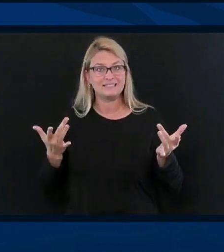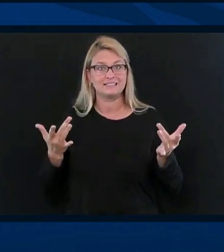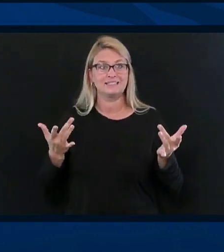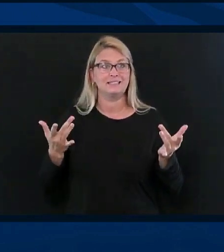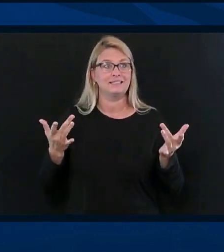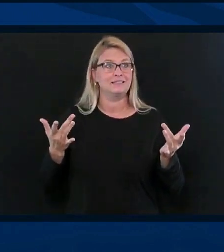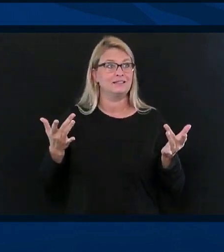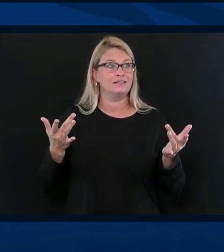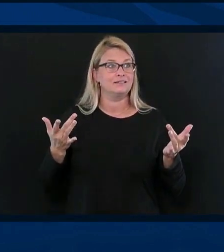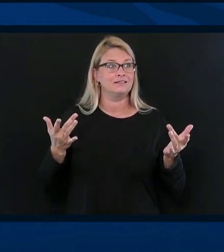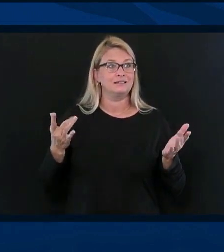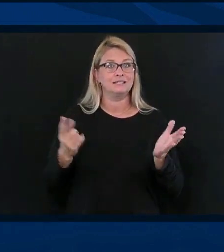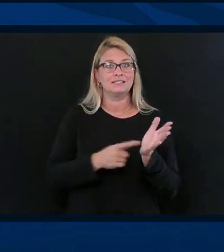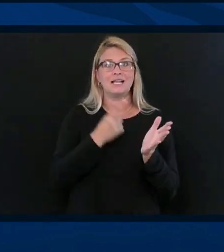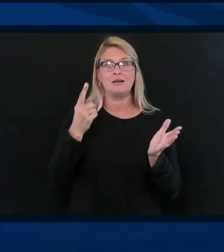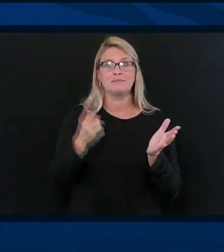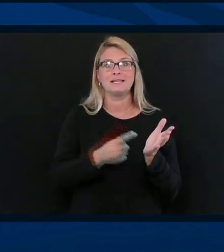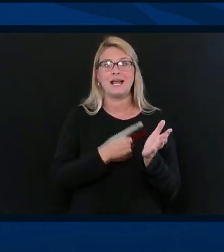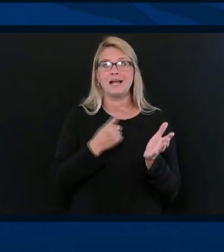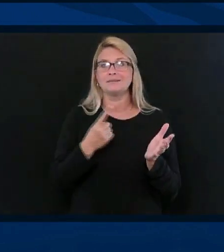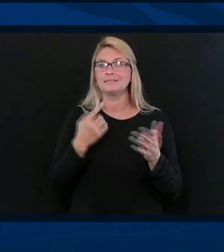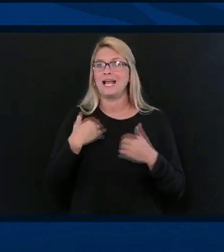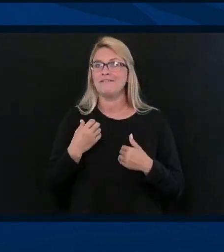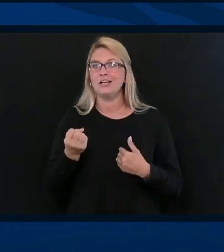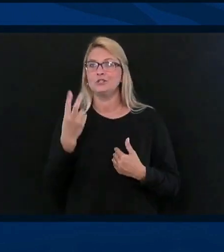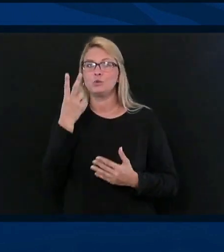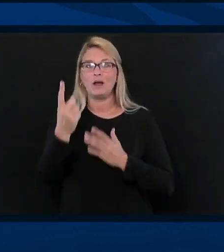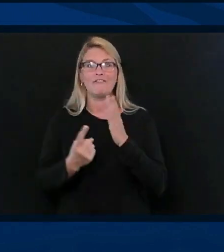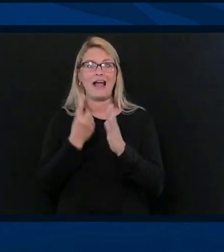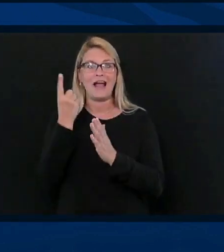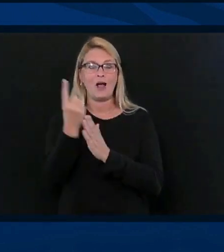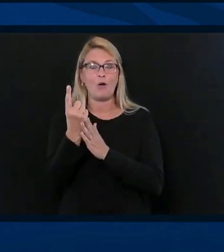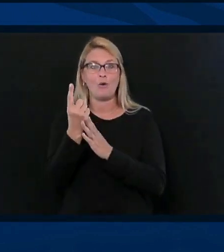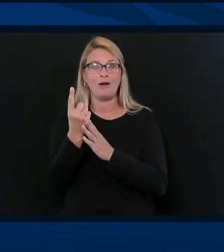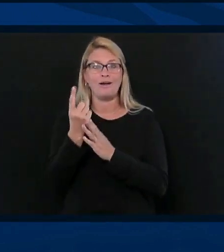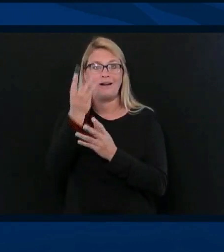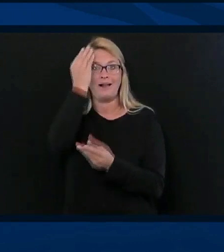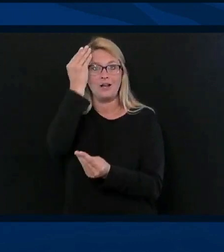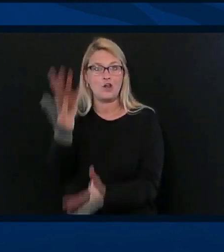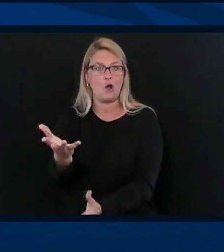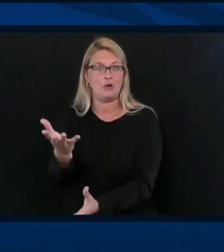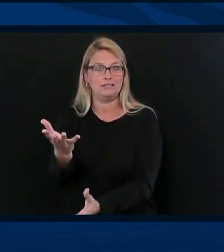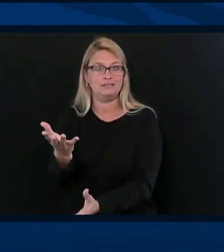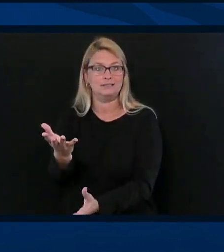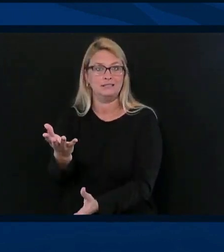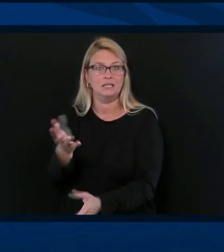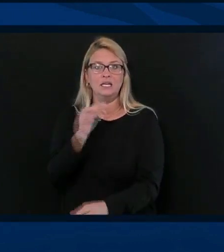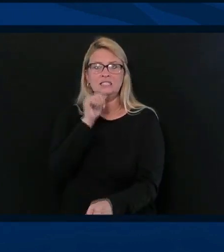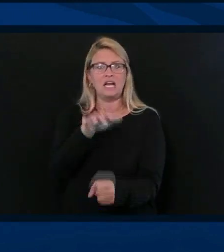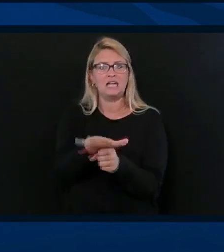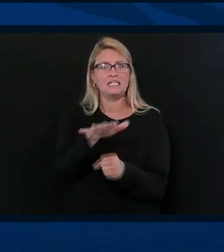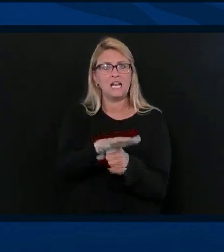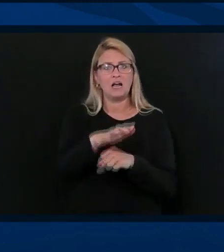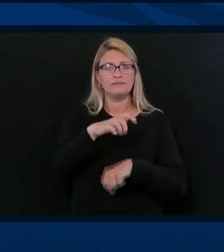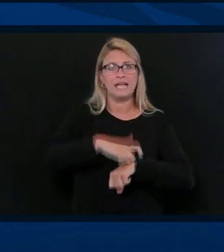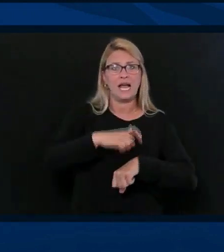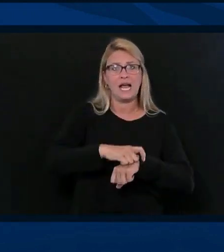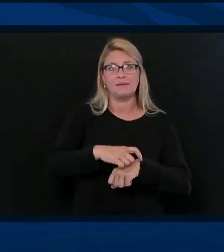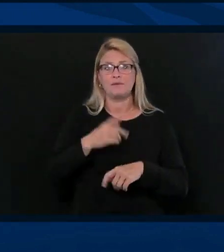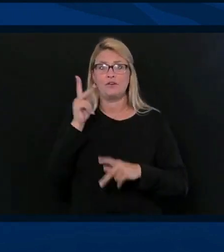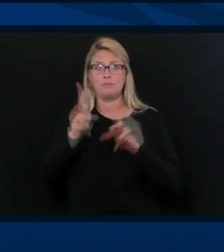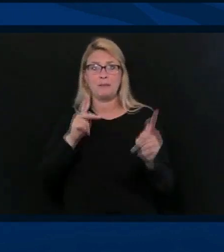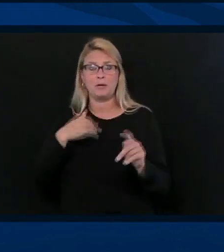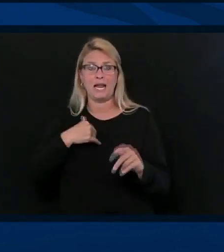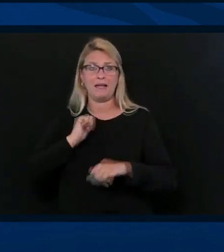on sometimes come with just 12-hour notice, which isn't a lot in rural places for people to organize transportation, get out,